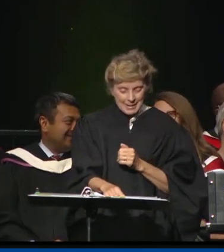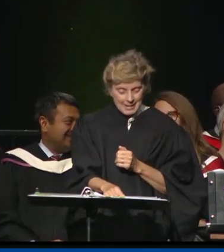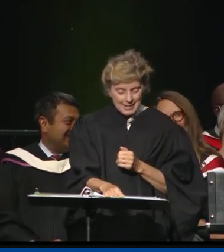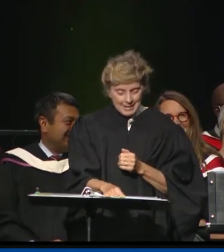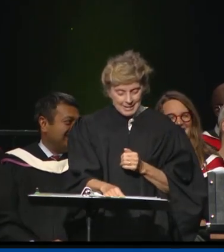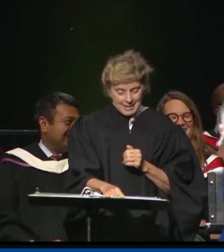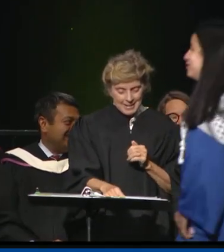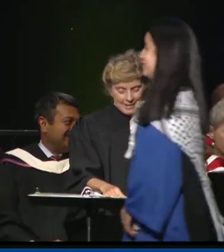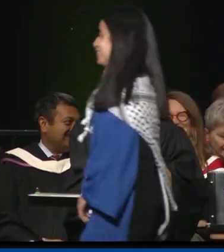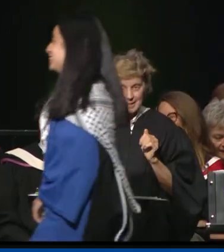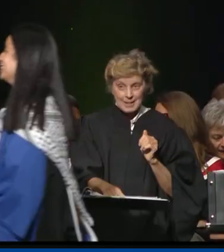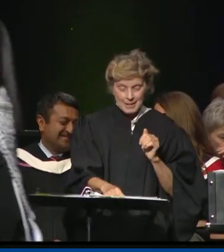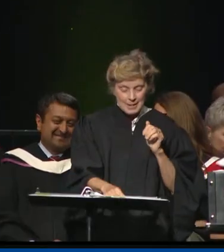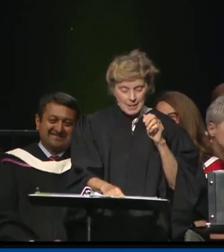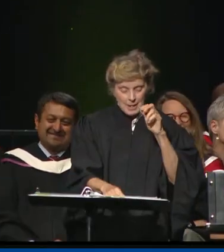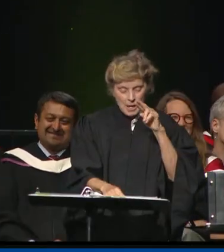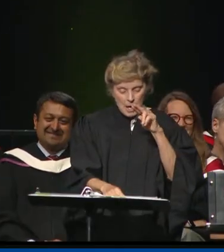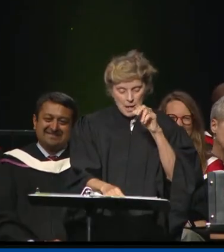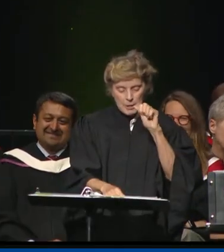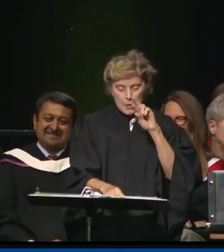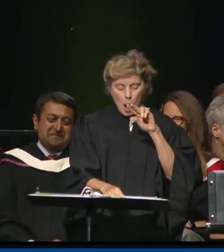Narjis Kadura.